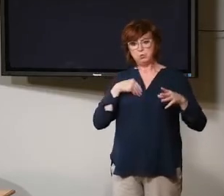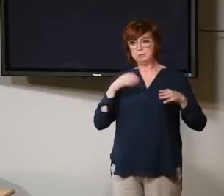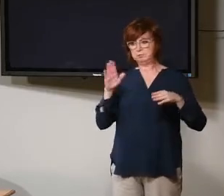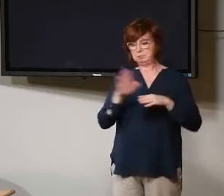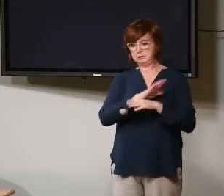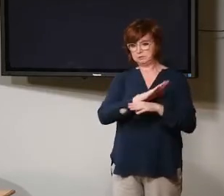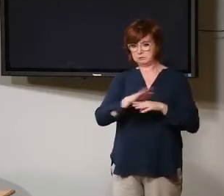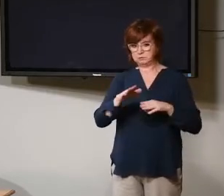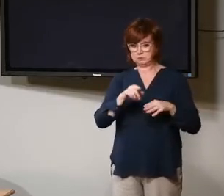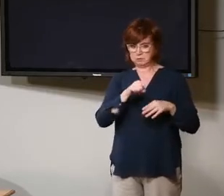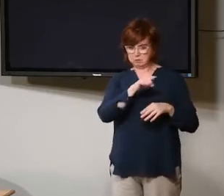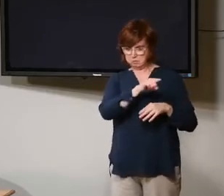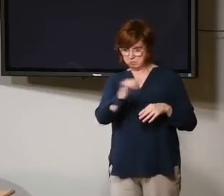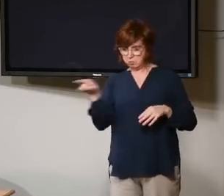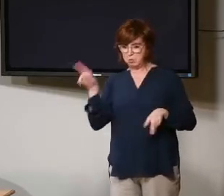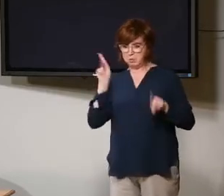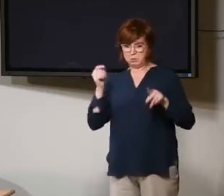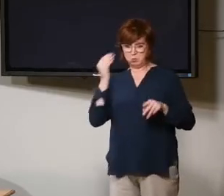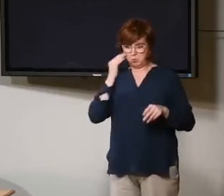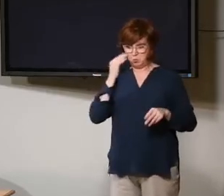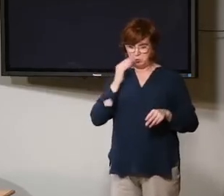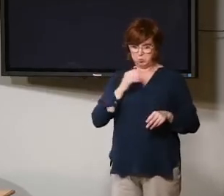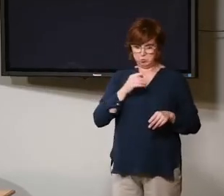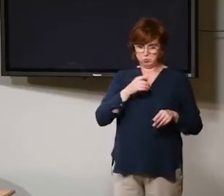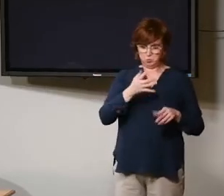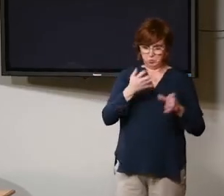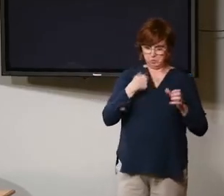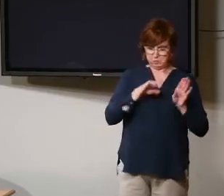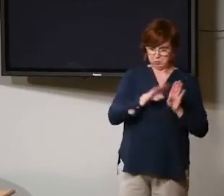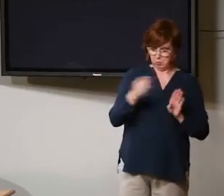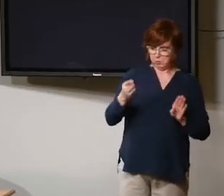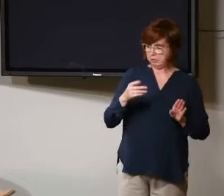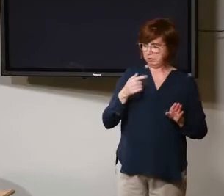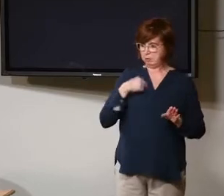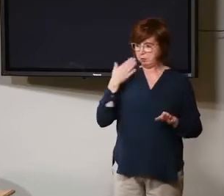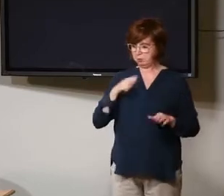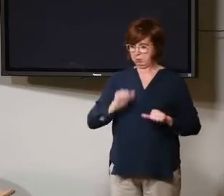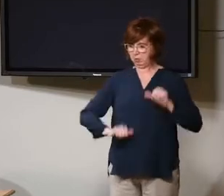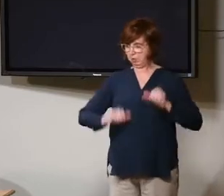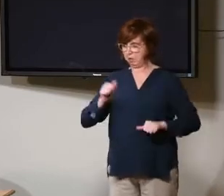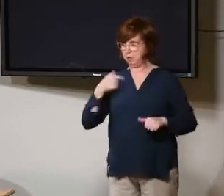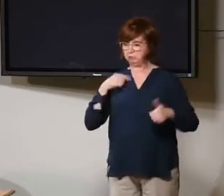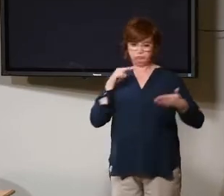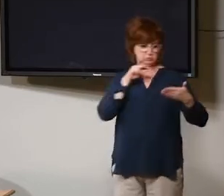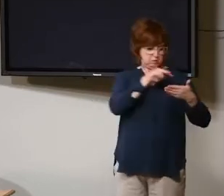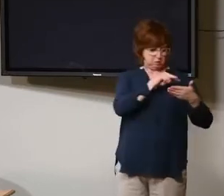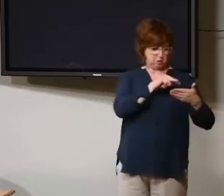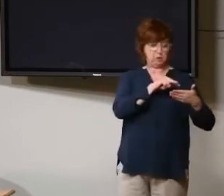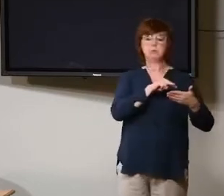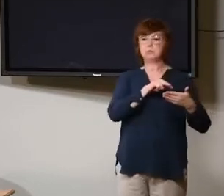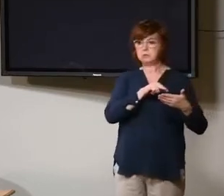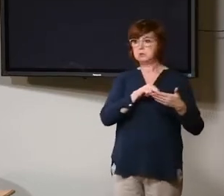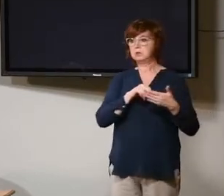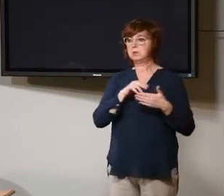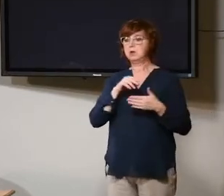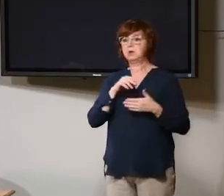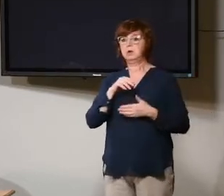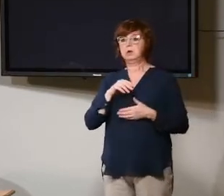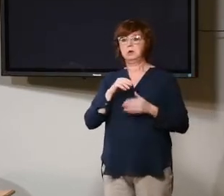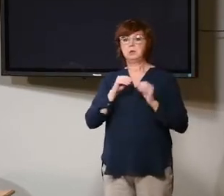are expected to operate and will be required in our response to COVID-19, and which businesses can remain